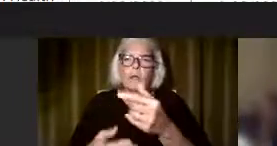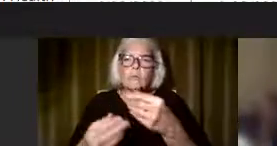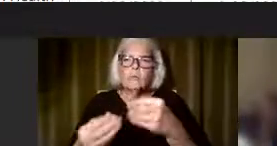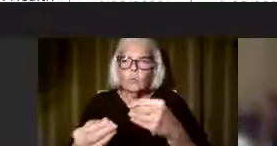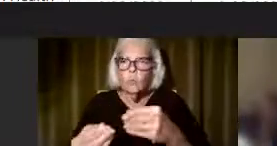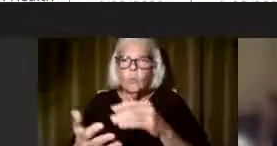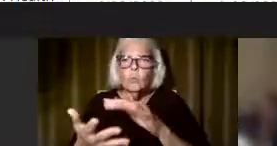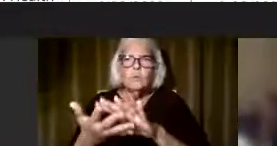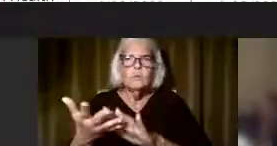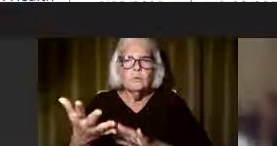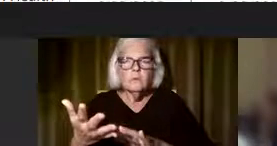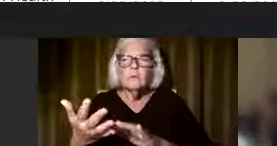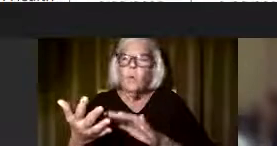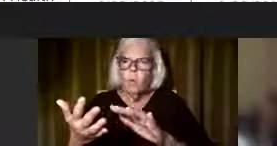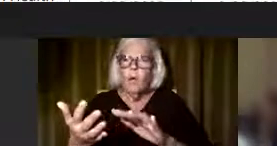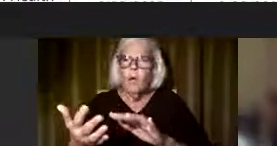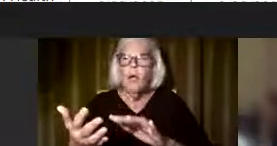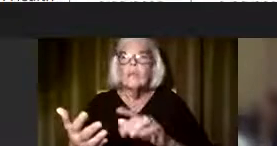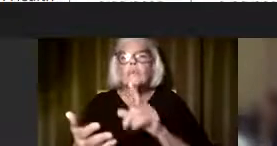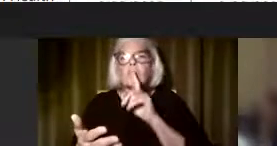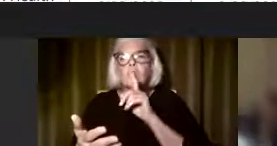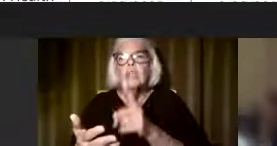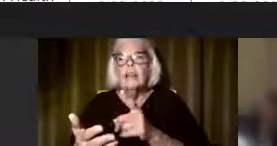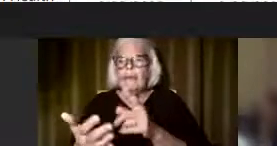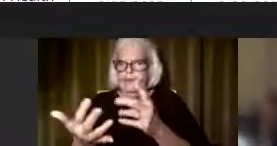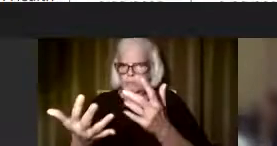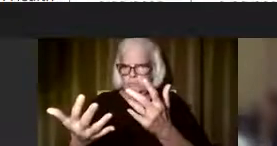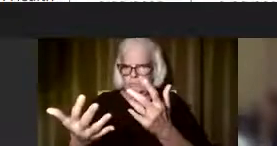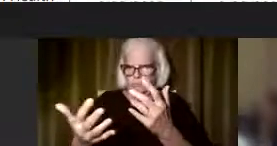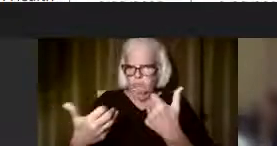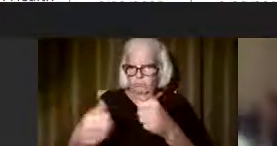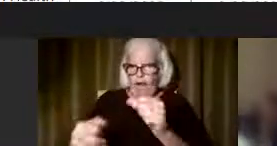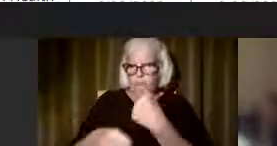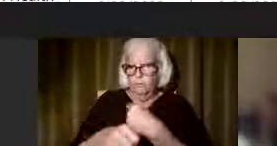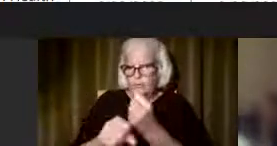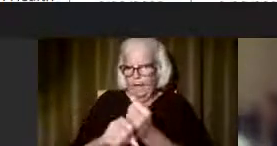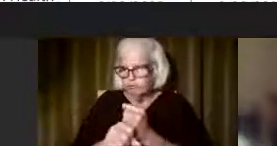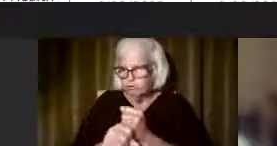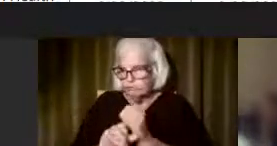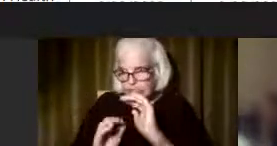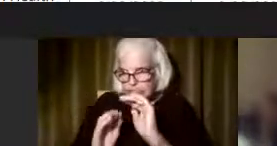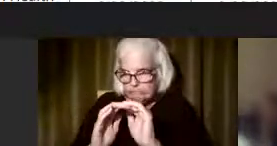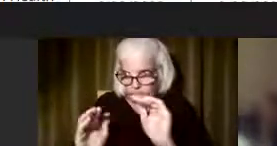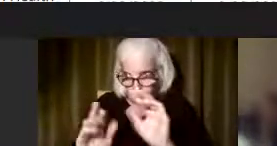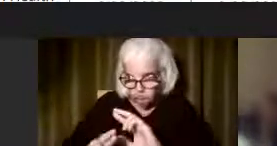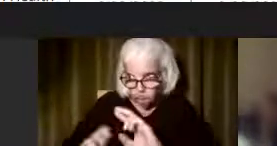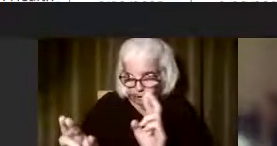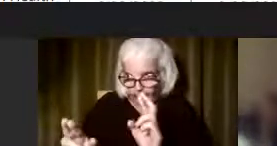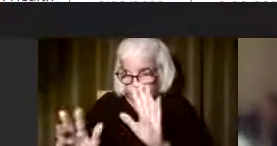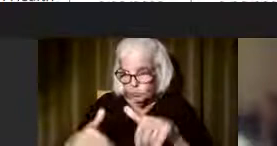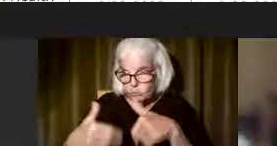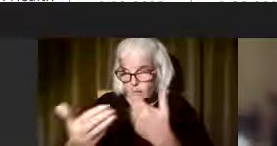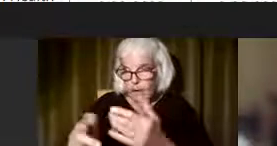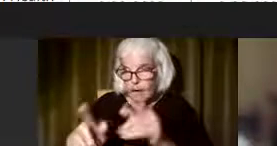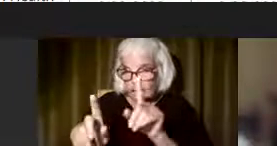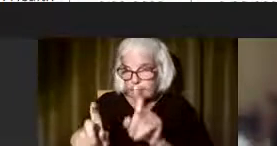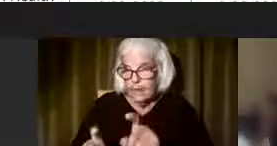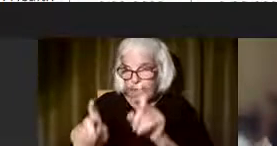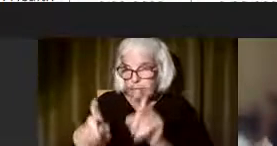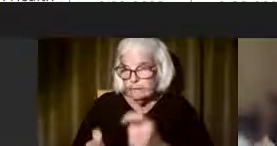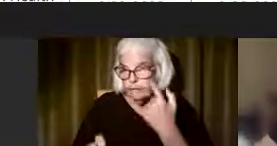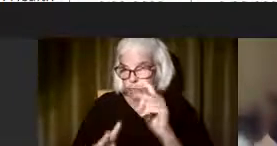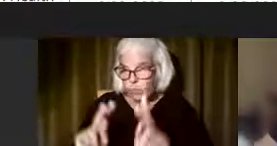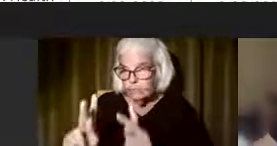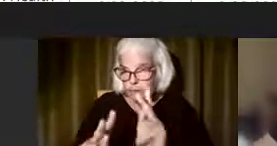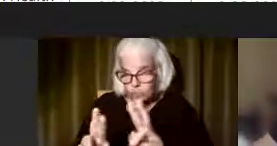to provide testing generally to the public, but I would say that we also understand that's not going to work for everyone. So we're